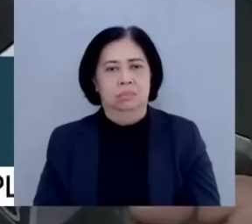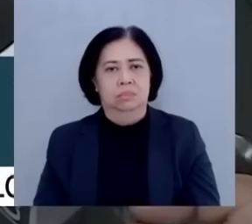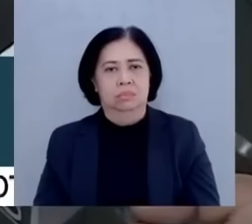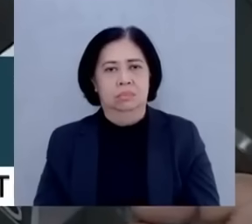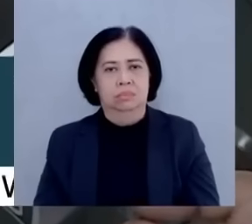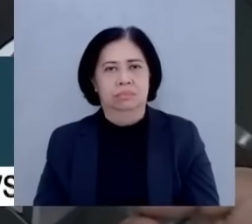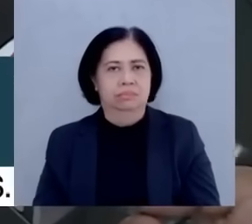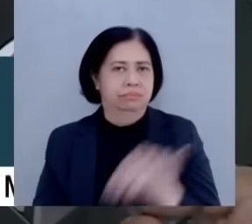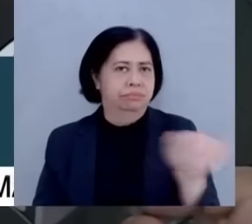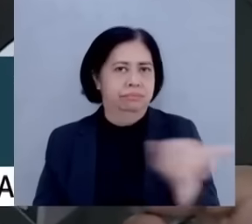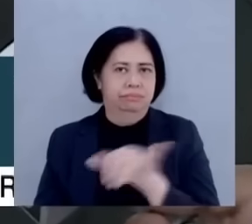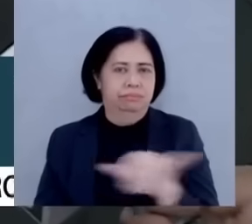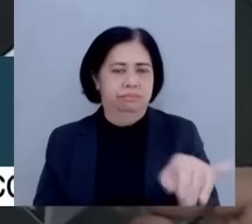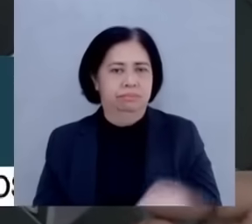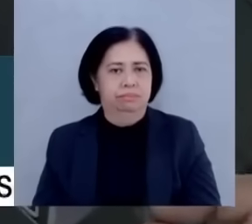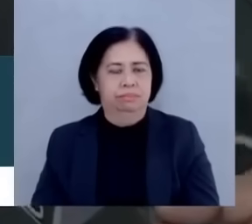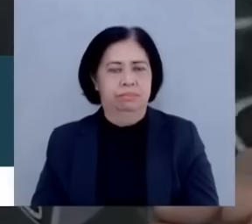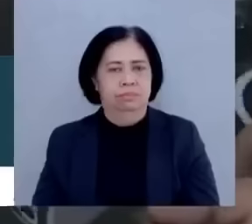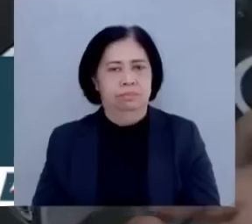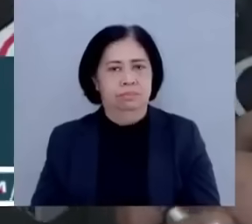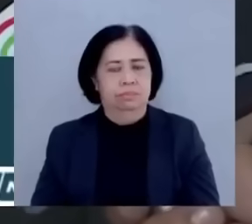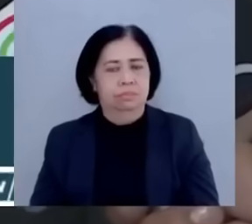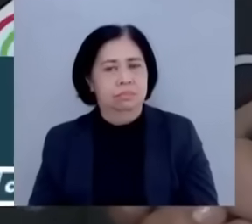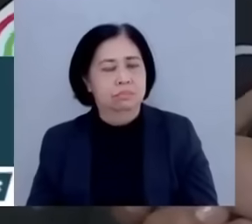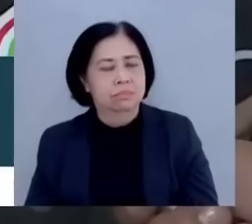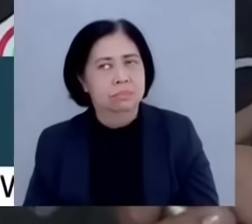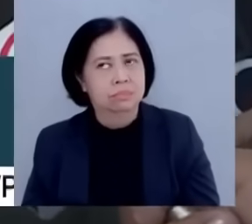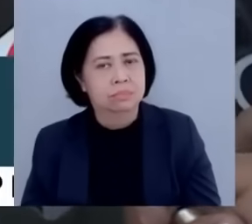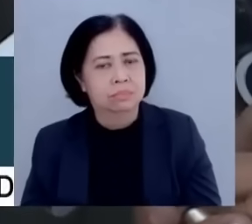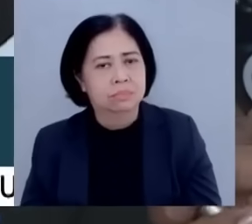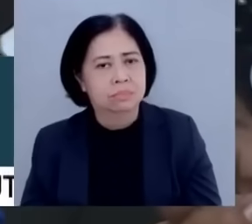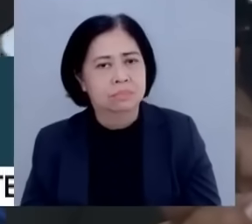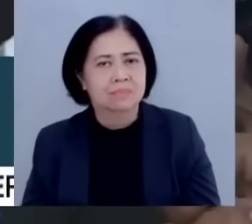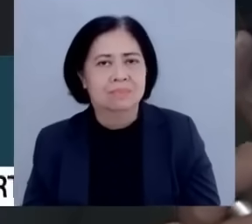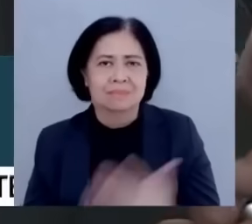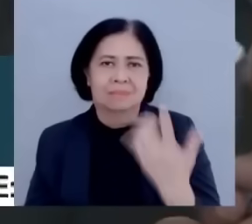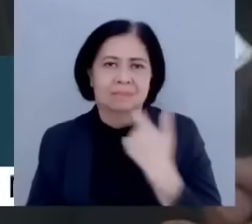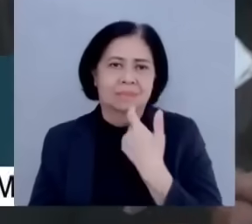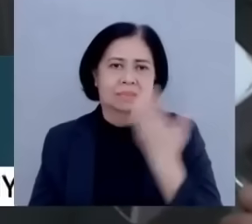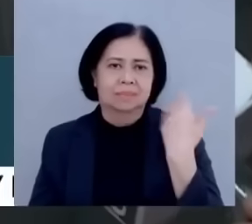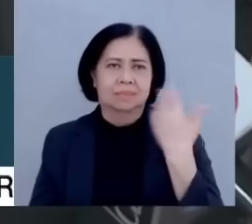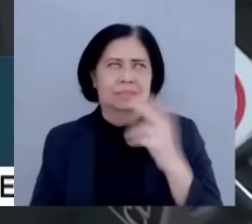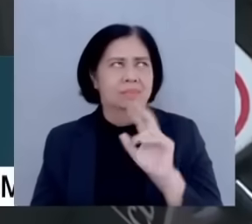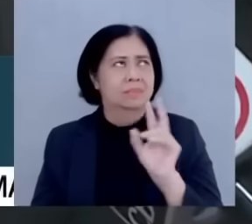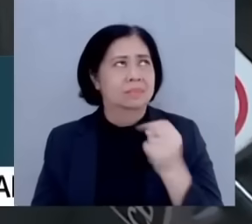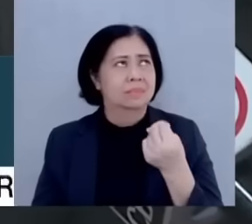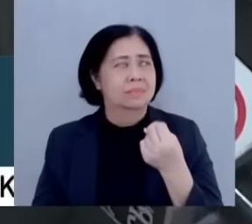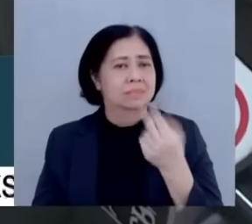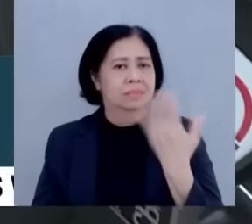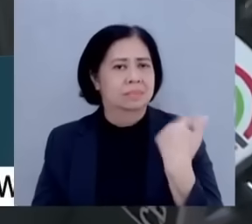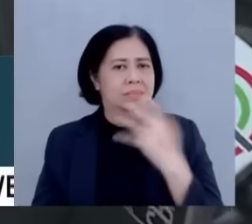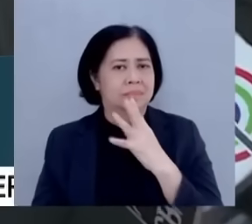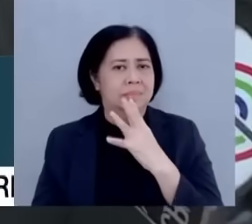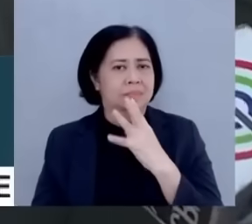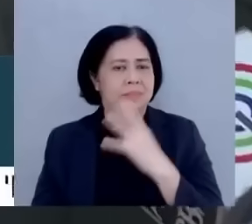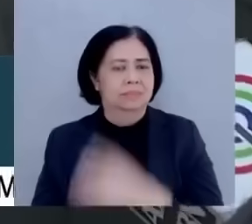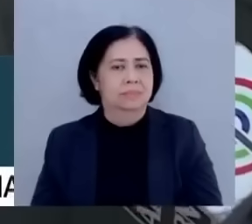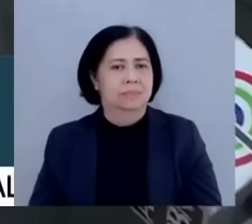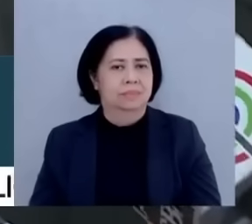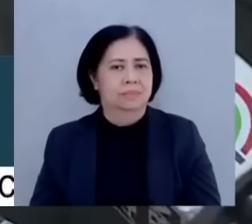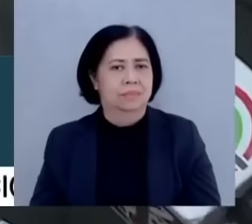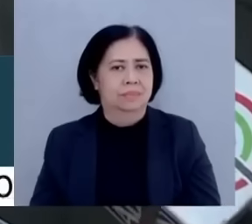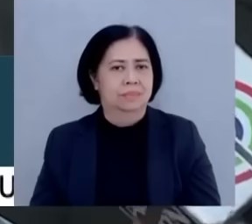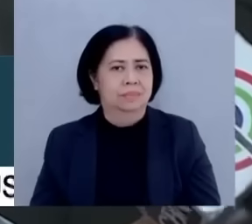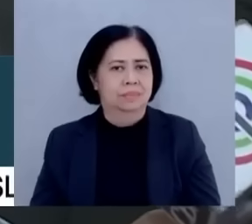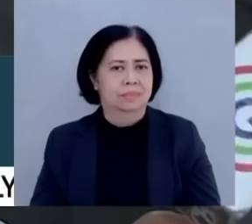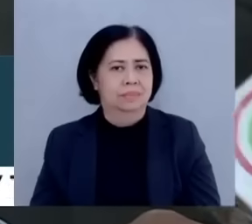yun. Ma'am, are you a threat? Sorry. Sabi ko nga, diba, noong kailan ba yon nagsalita ako, sabi ko,